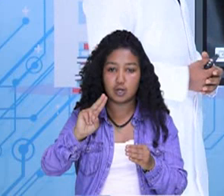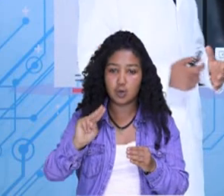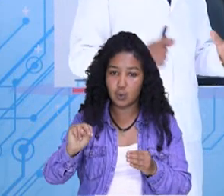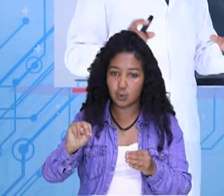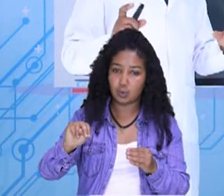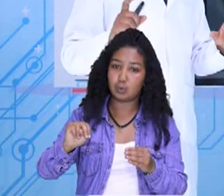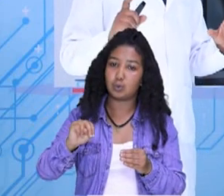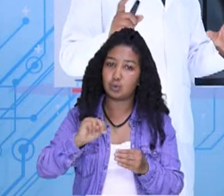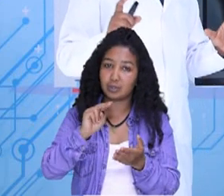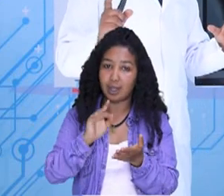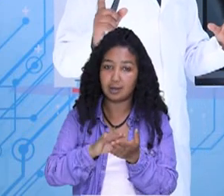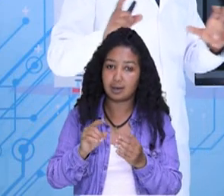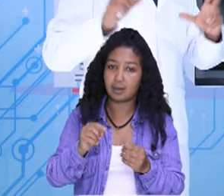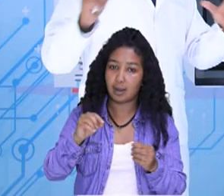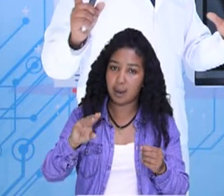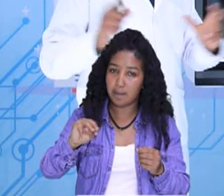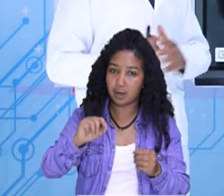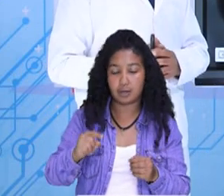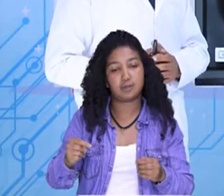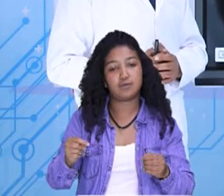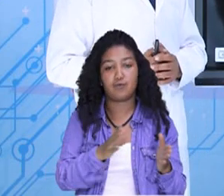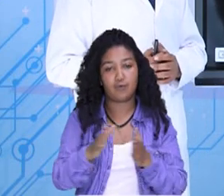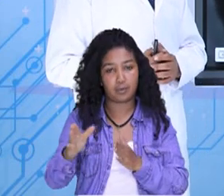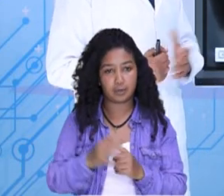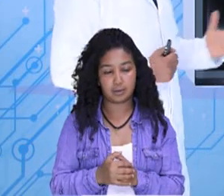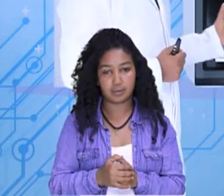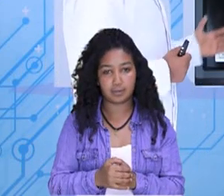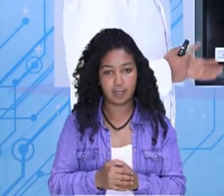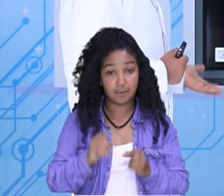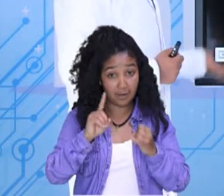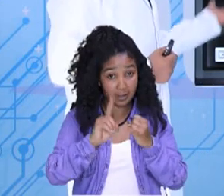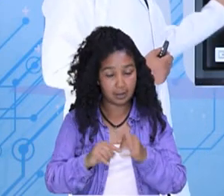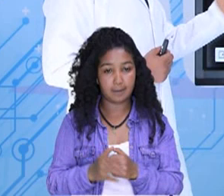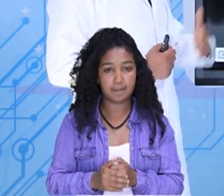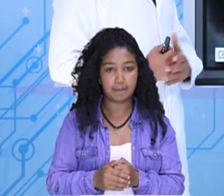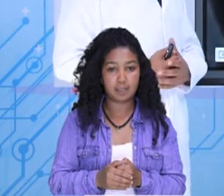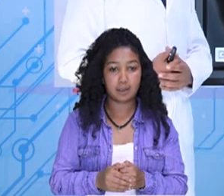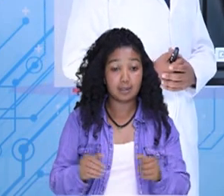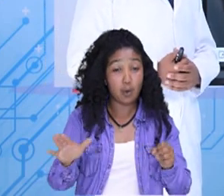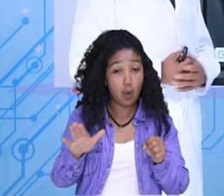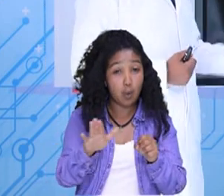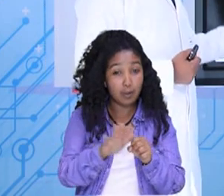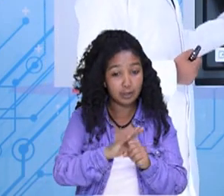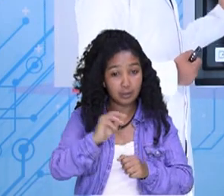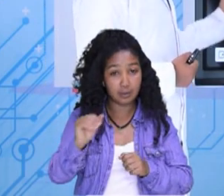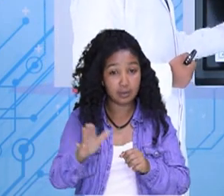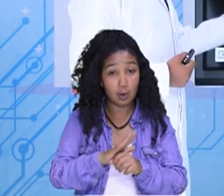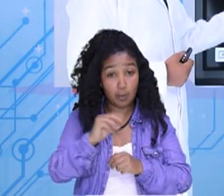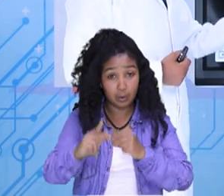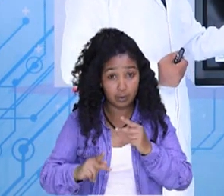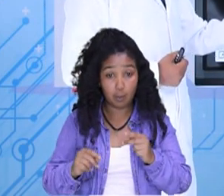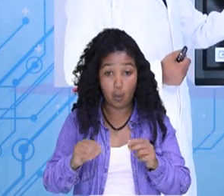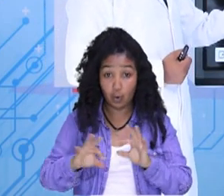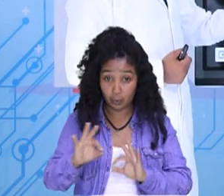Then mRNA molecule is formed. Finally, the complete process, the